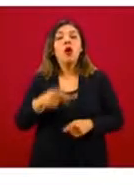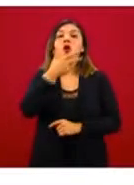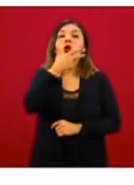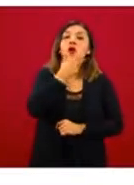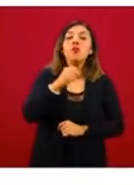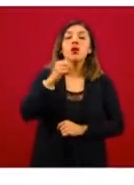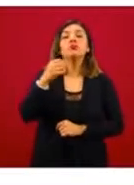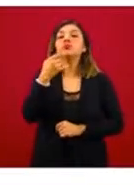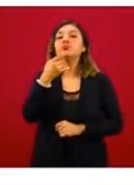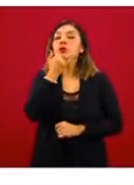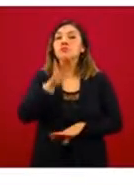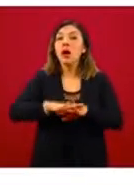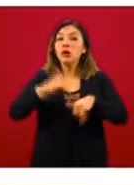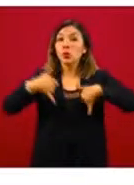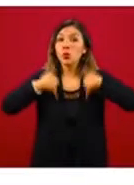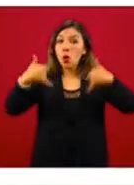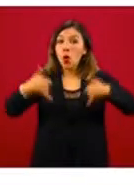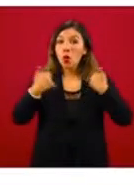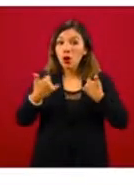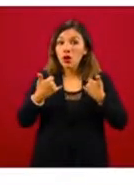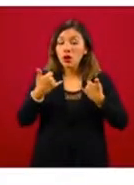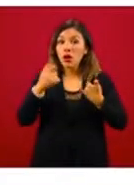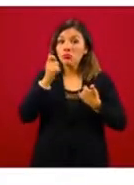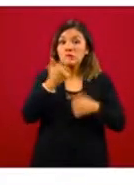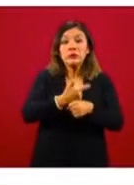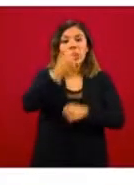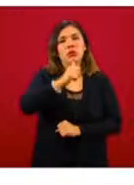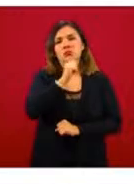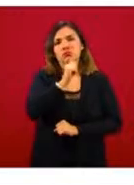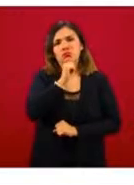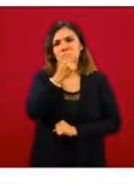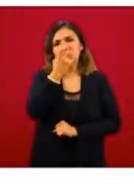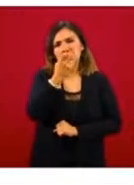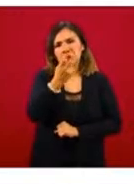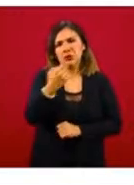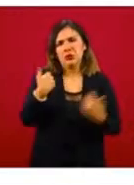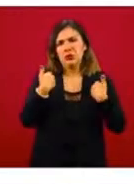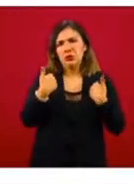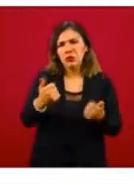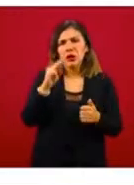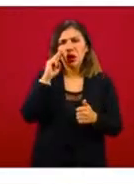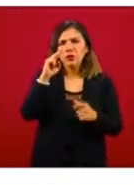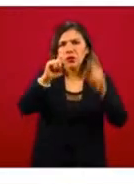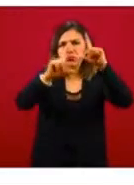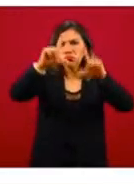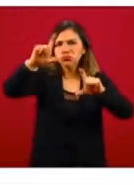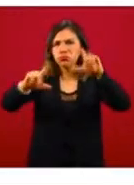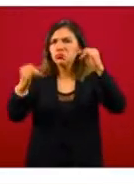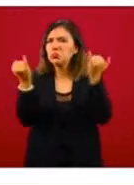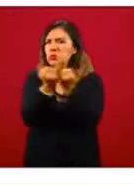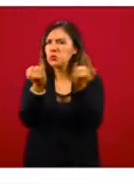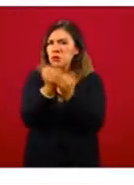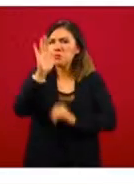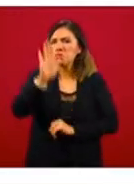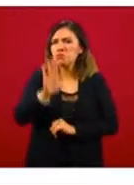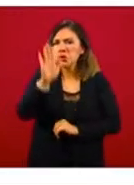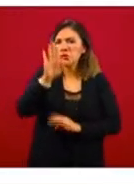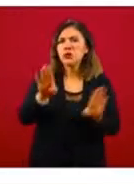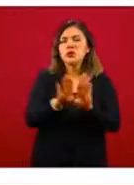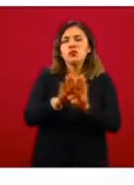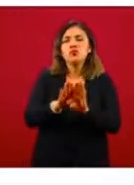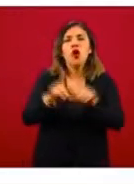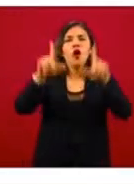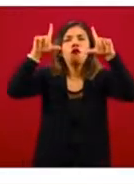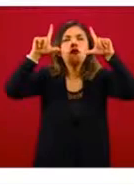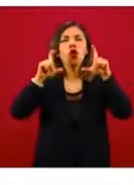And these younger healthcare professionals are the ones who are being affected. So we see that it doesn't really have that much to do with how